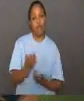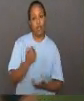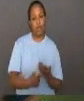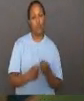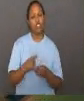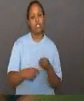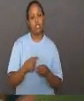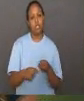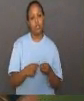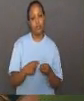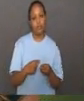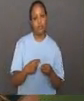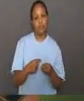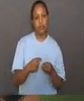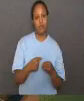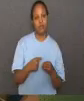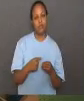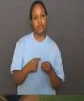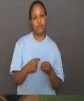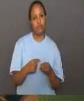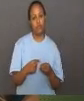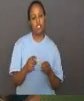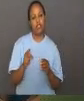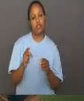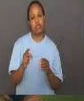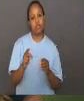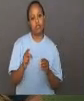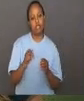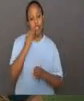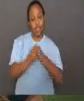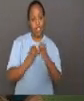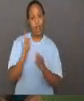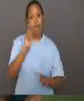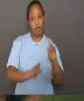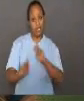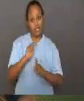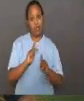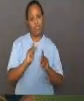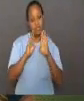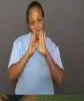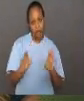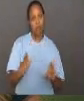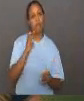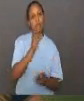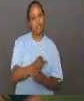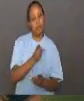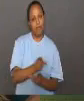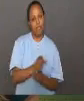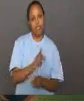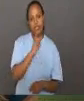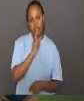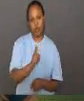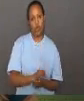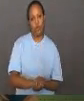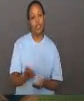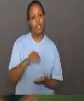lesson, we talked about the importance of protecting the well-being of the international